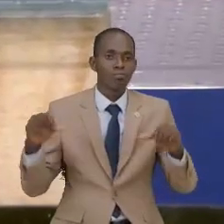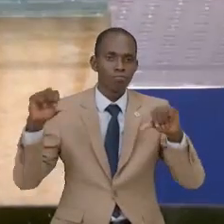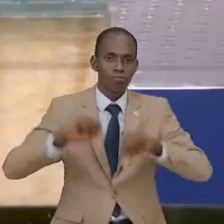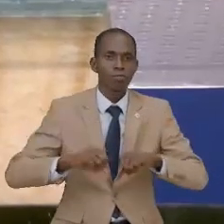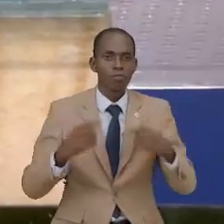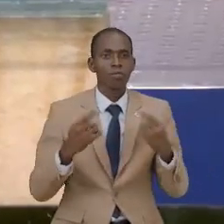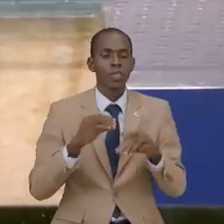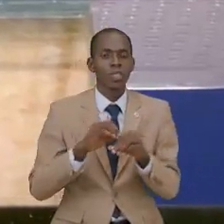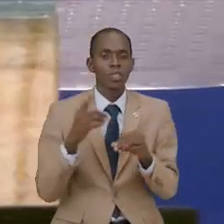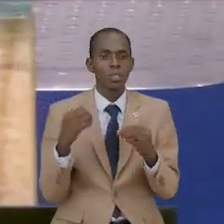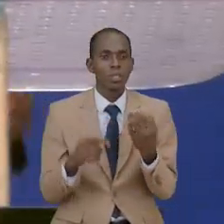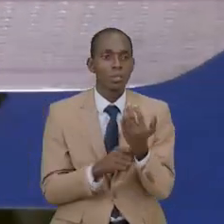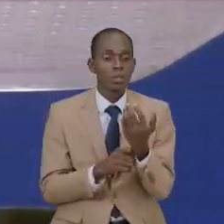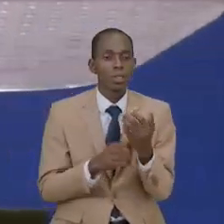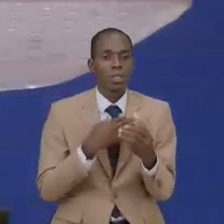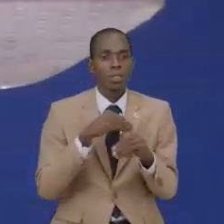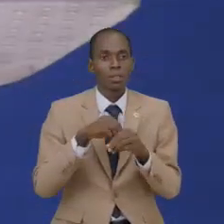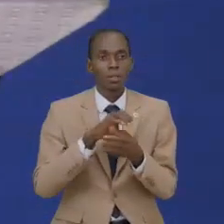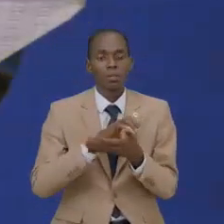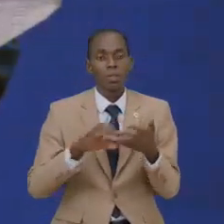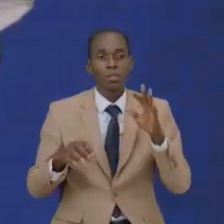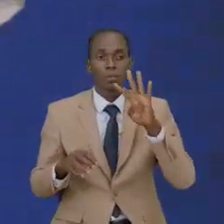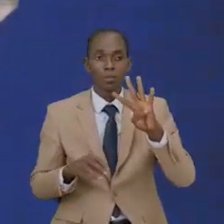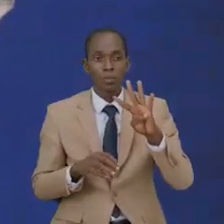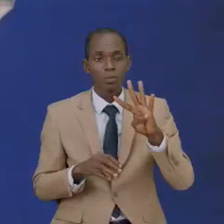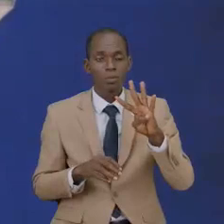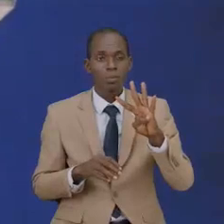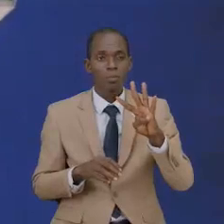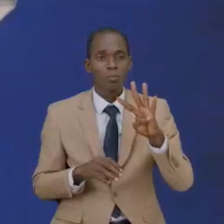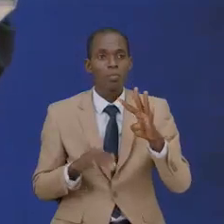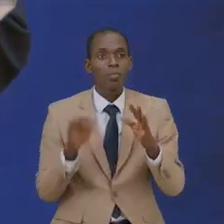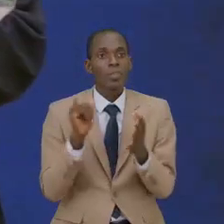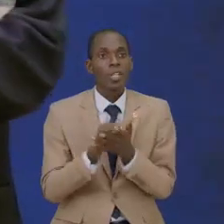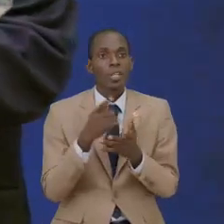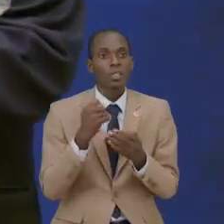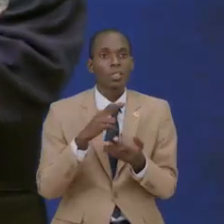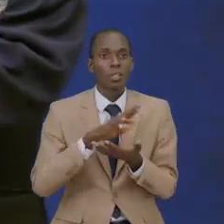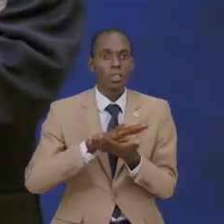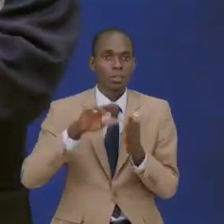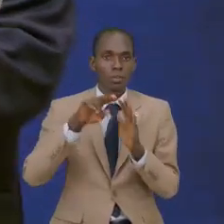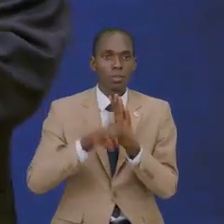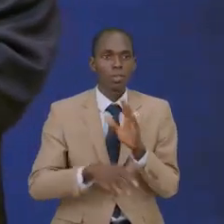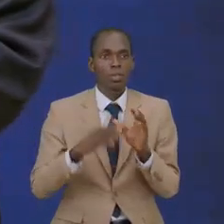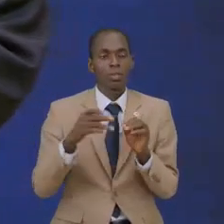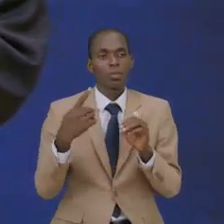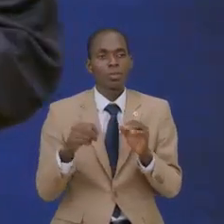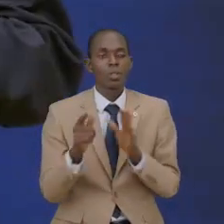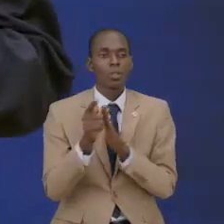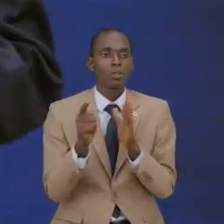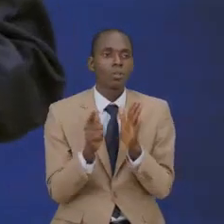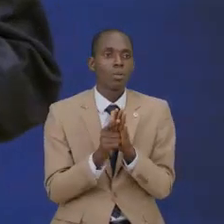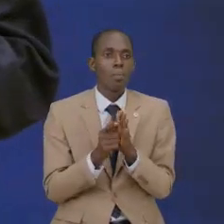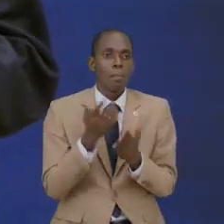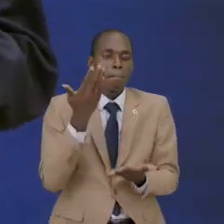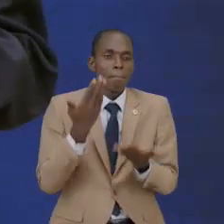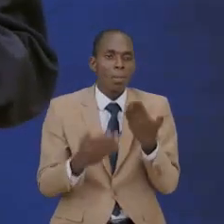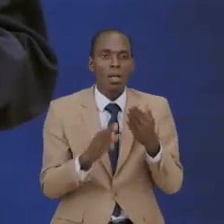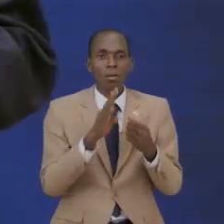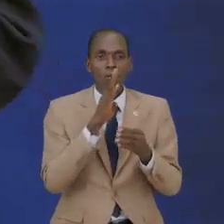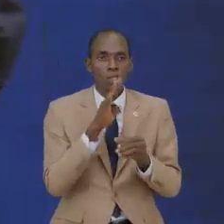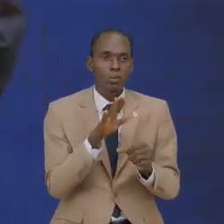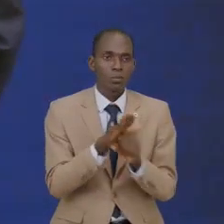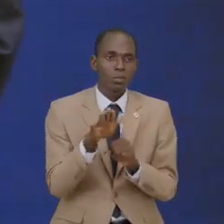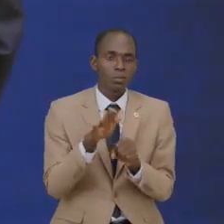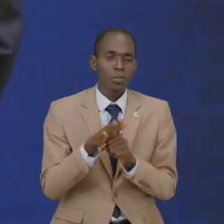flesh. Then in verse 4, it says that the righteousness of the law might be